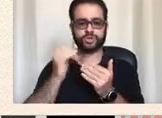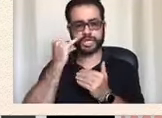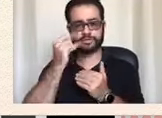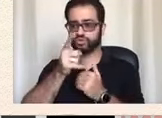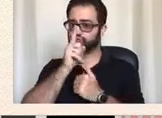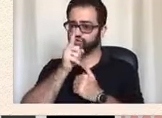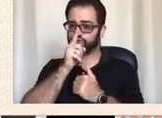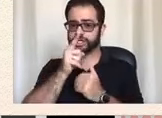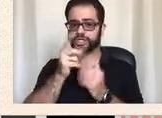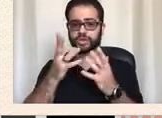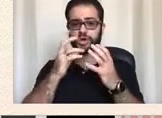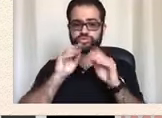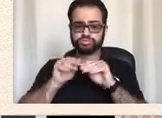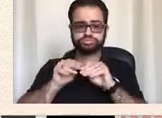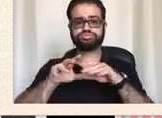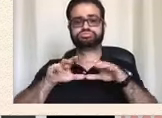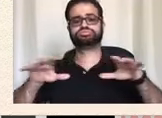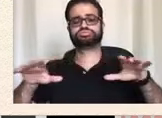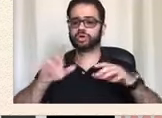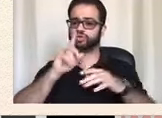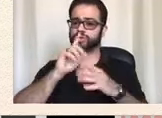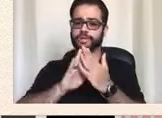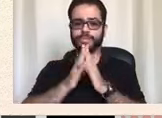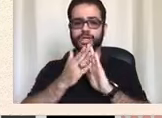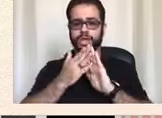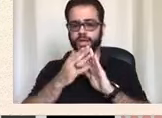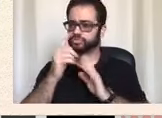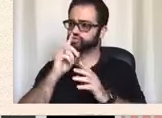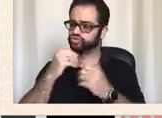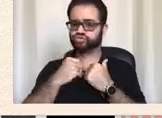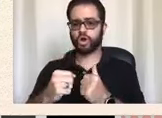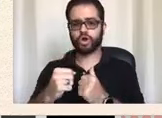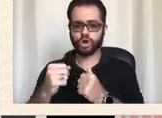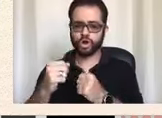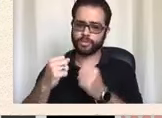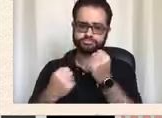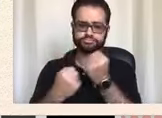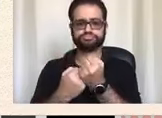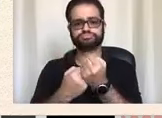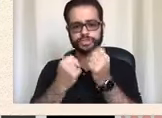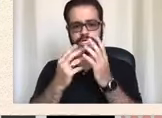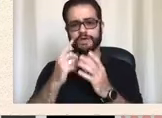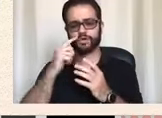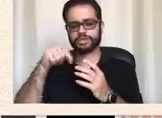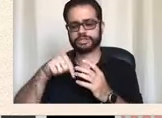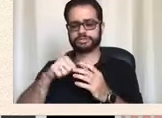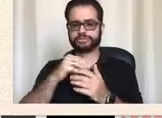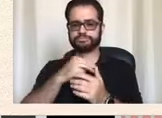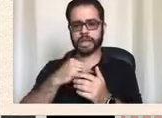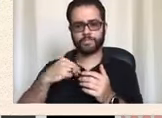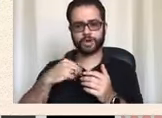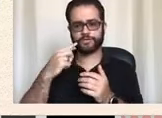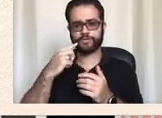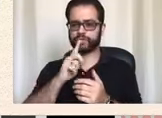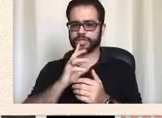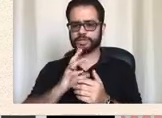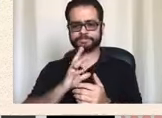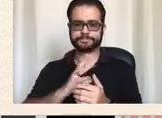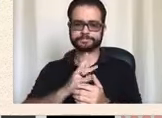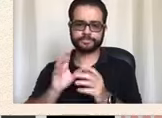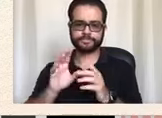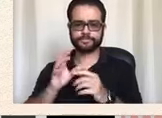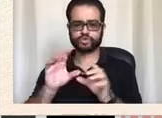really become that strong and powerful advocate and to become a member of this really elite force of advocates within the state of Florida, then